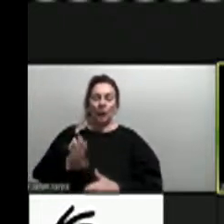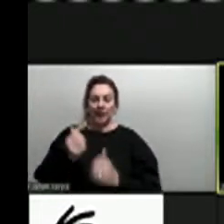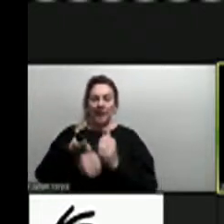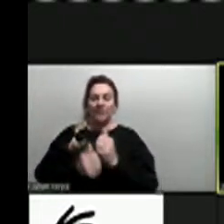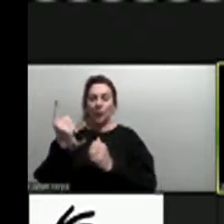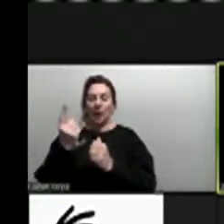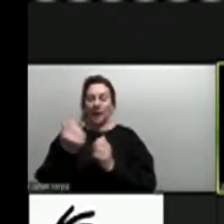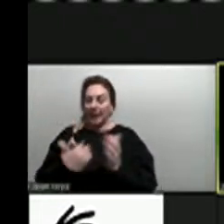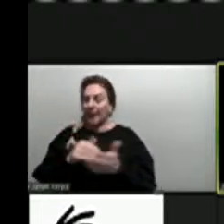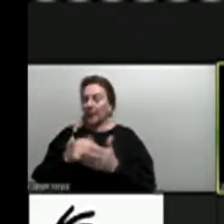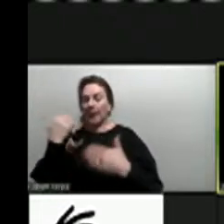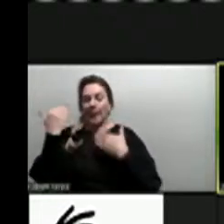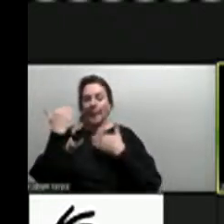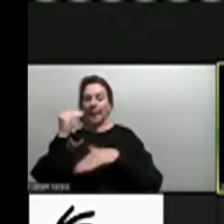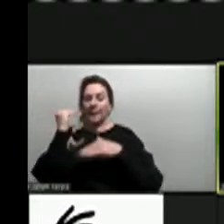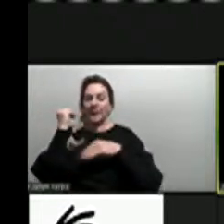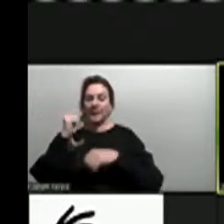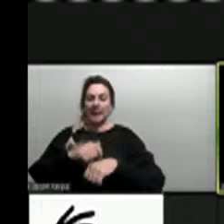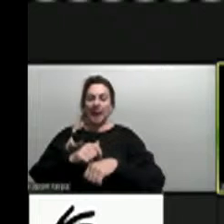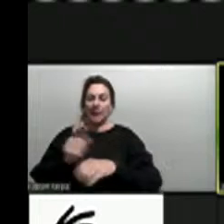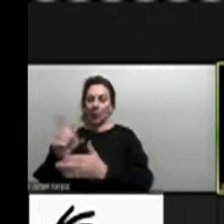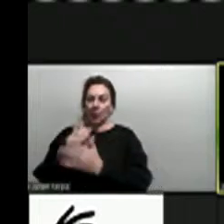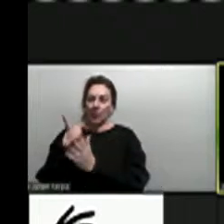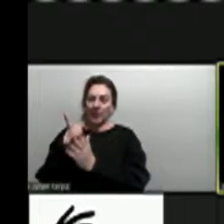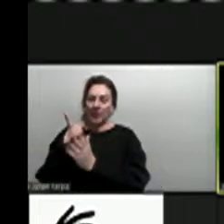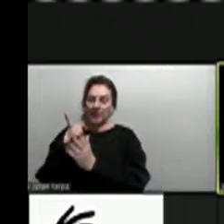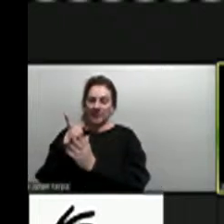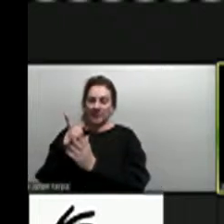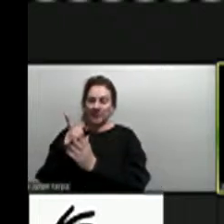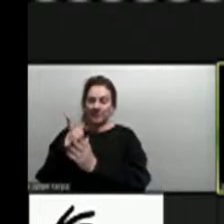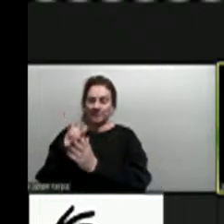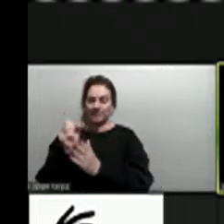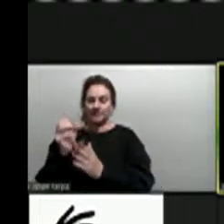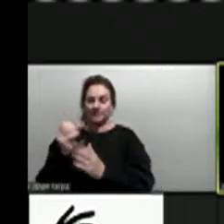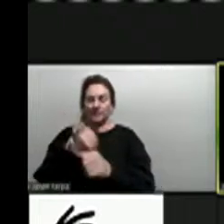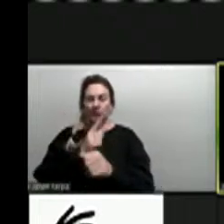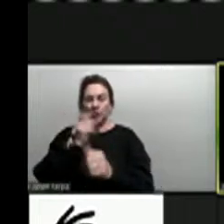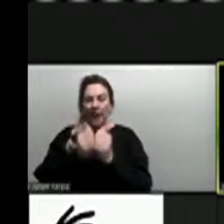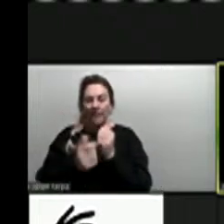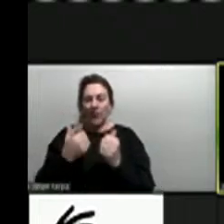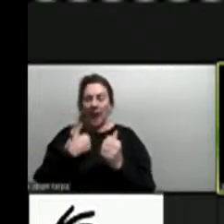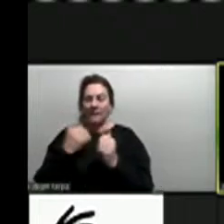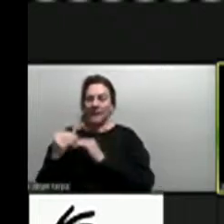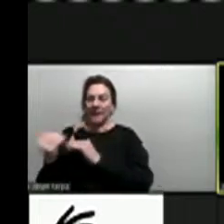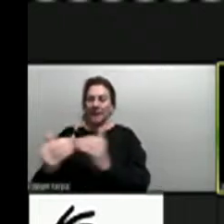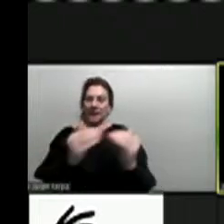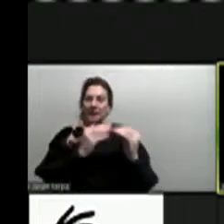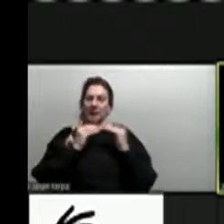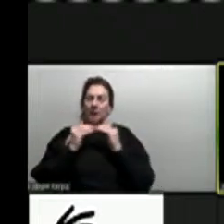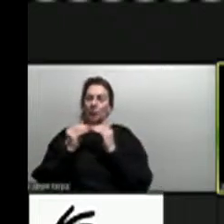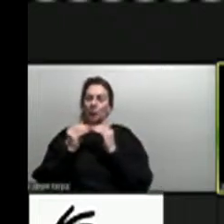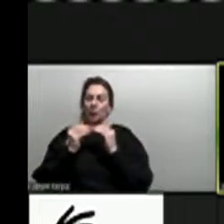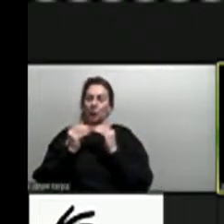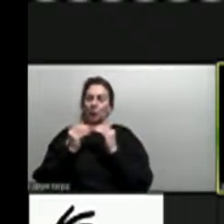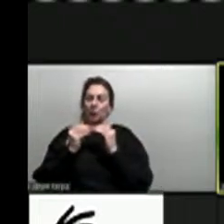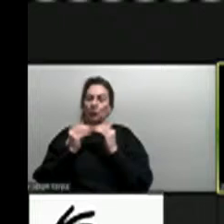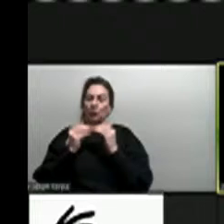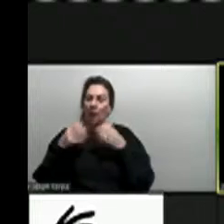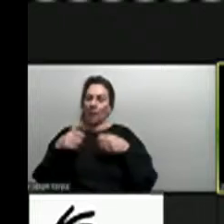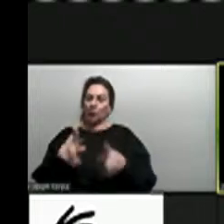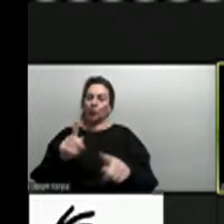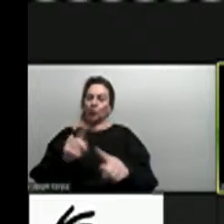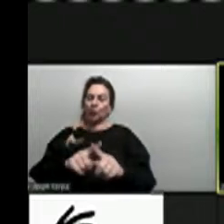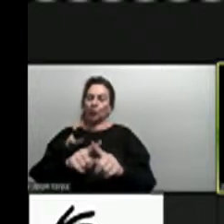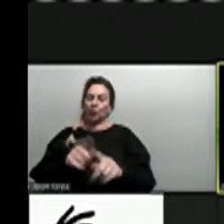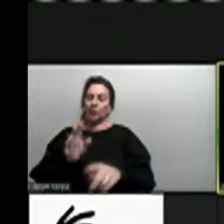we are limiting speakers to 1 minute to make sure that everyone has equal participation in this meeting. So please remember that